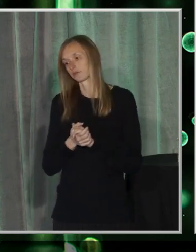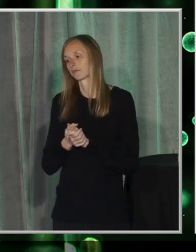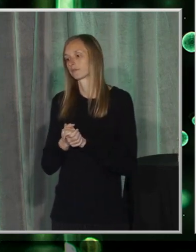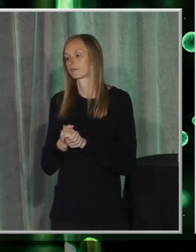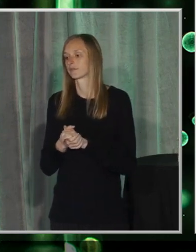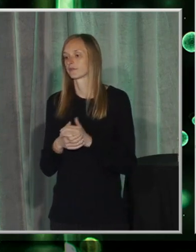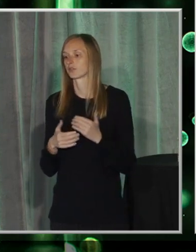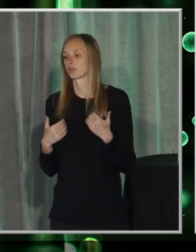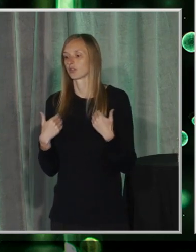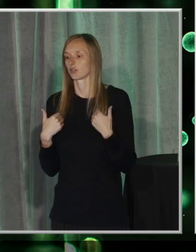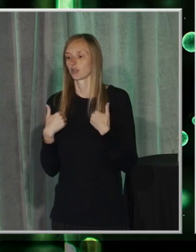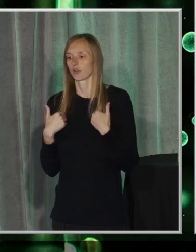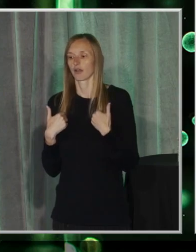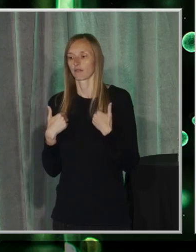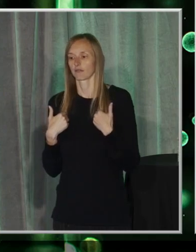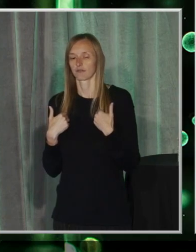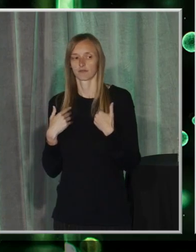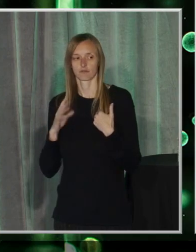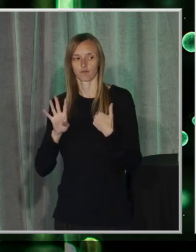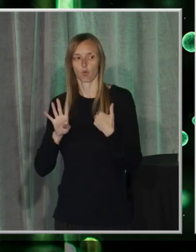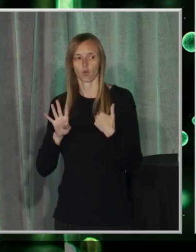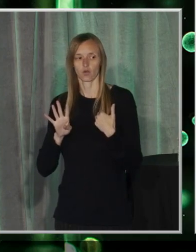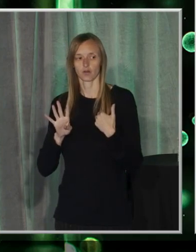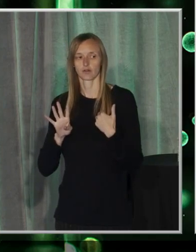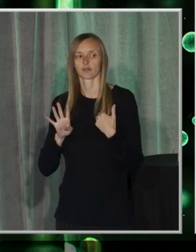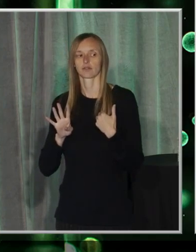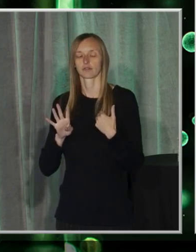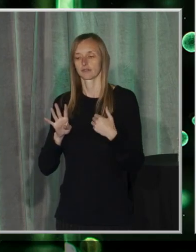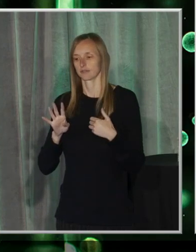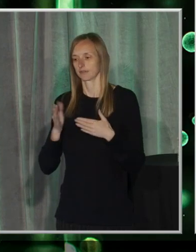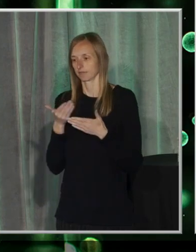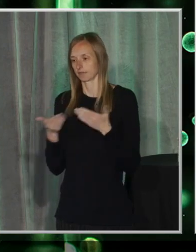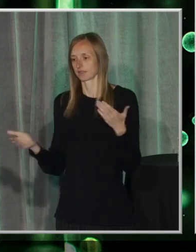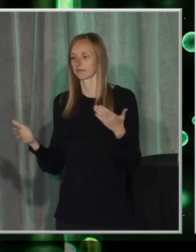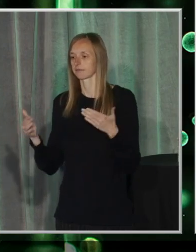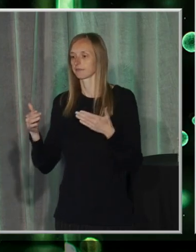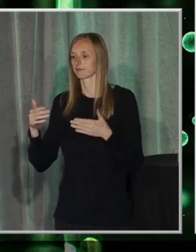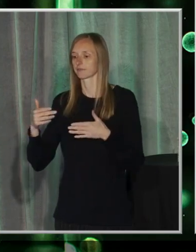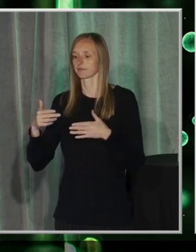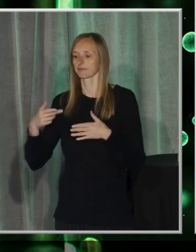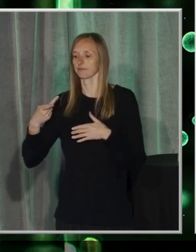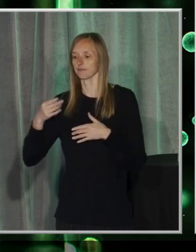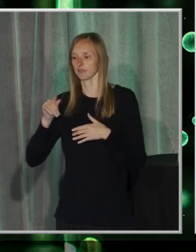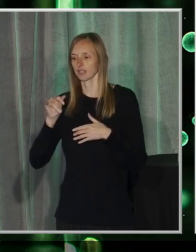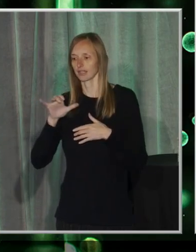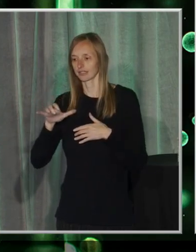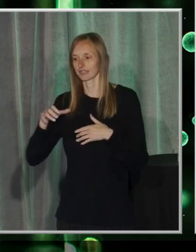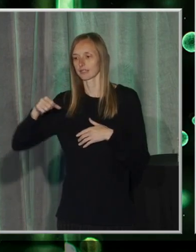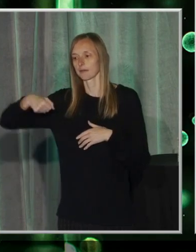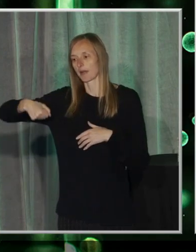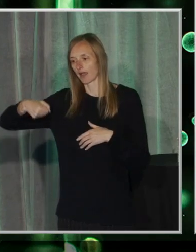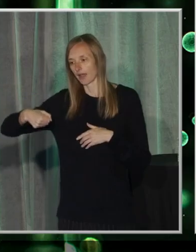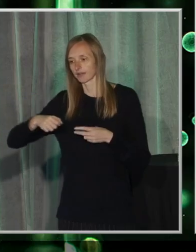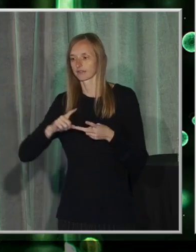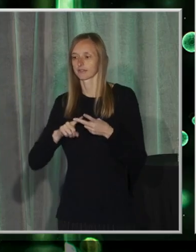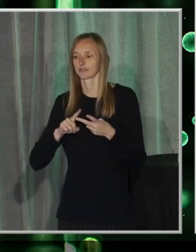four products, right, coming out of it. Plastic bags. Yes. You have compost. Mm-hmm. You use